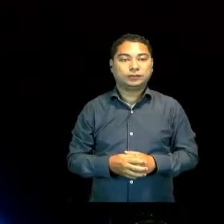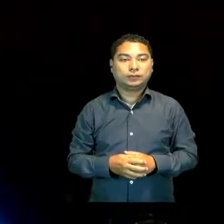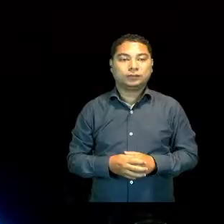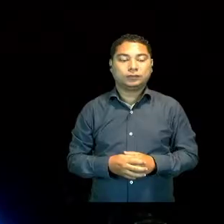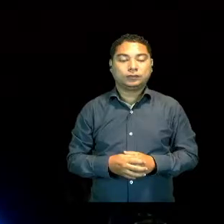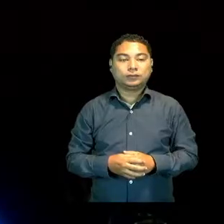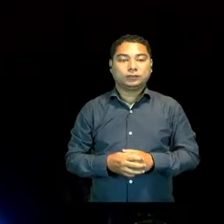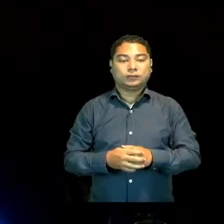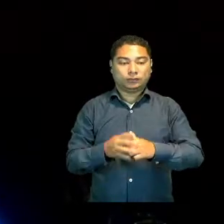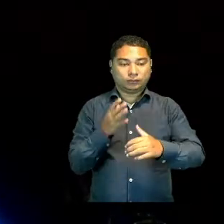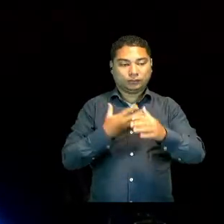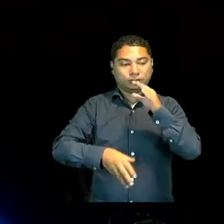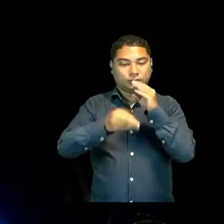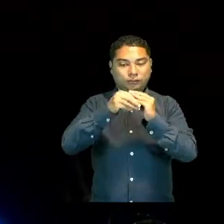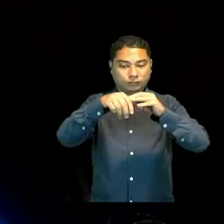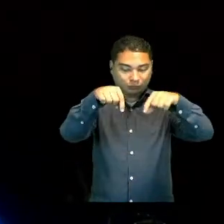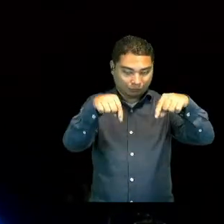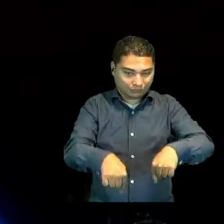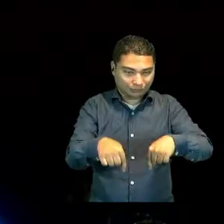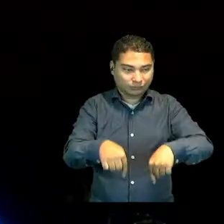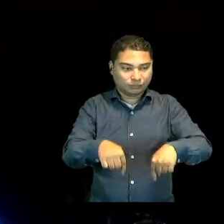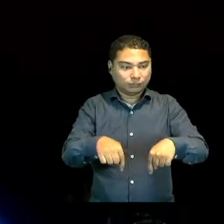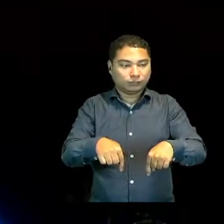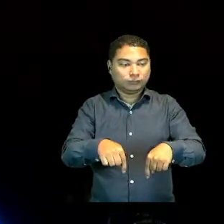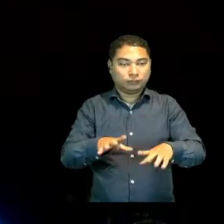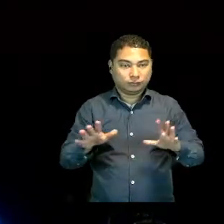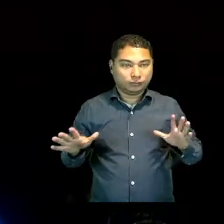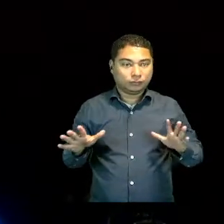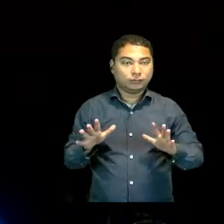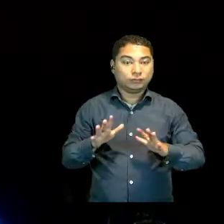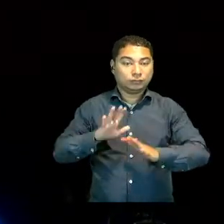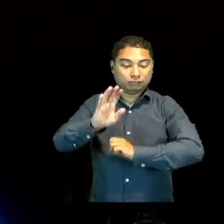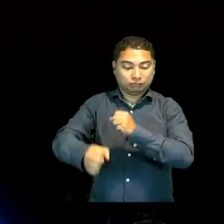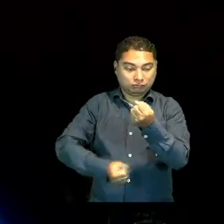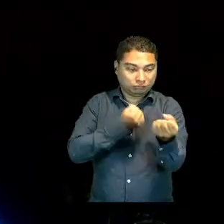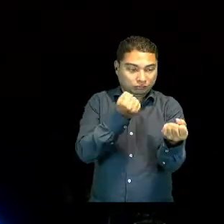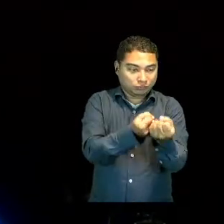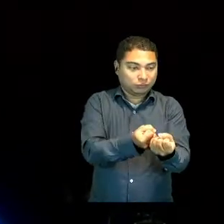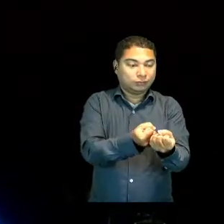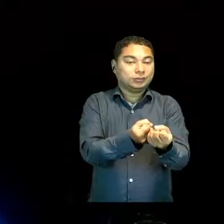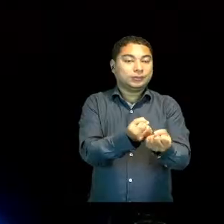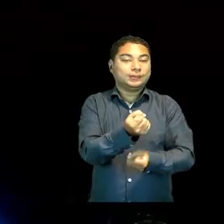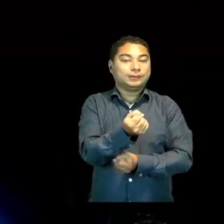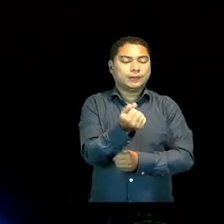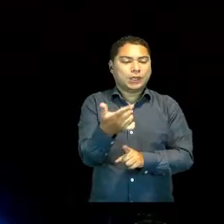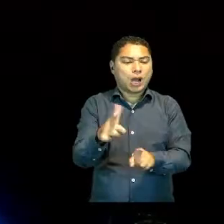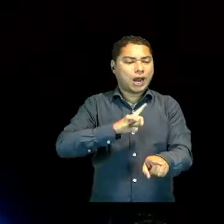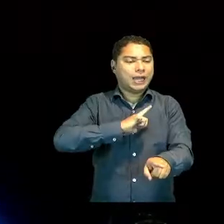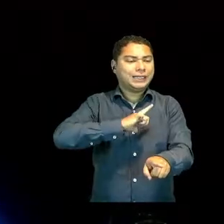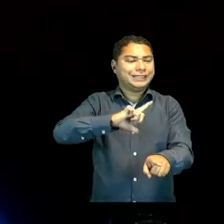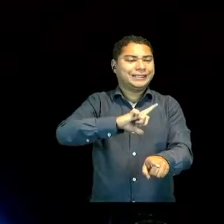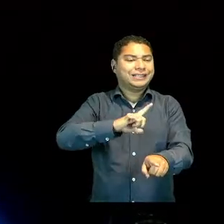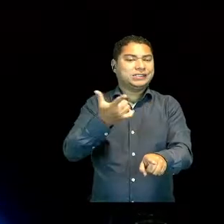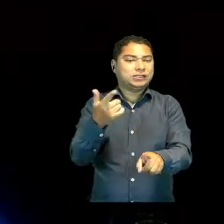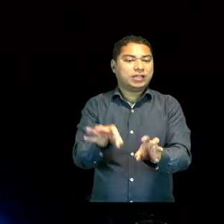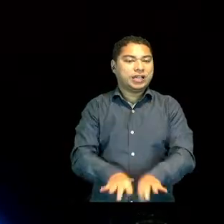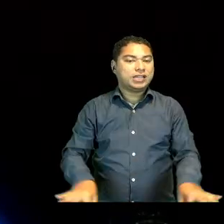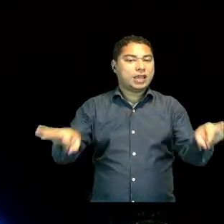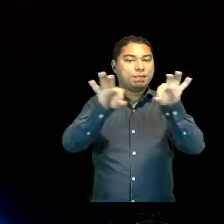especially in support of Francia Marquez's consequential leadership,